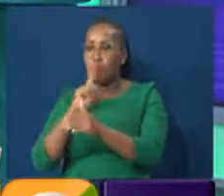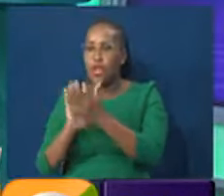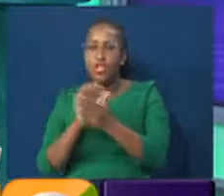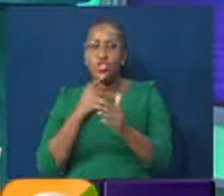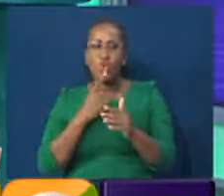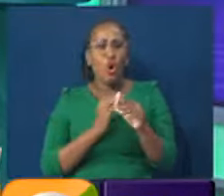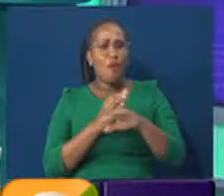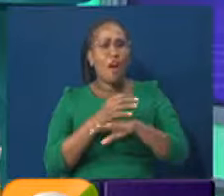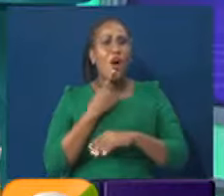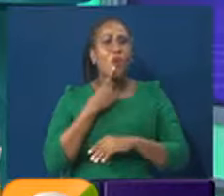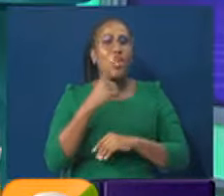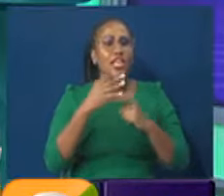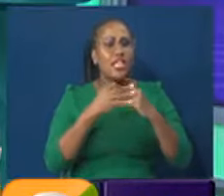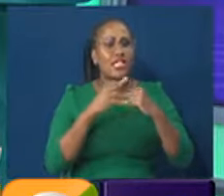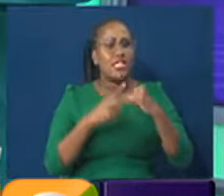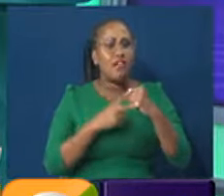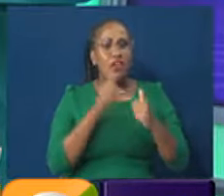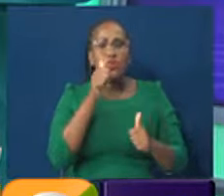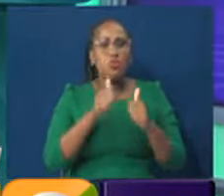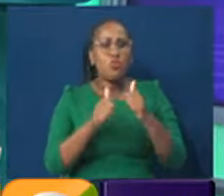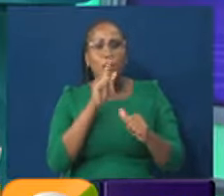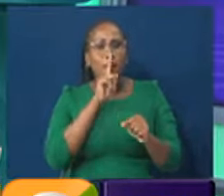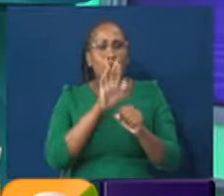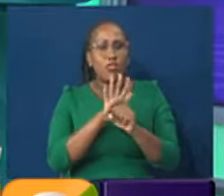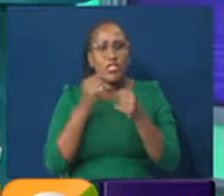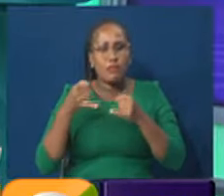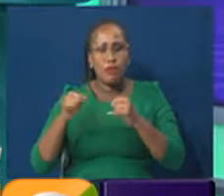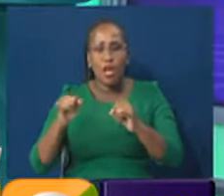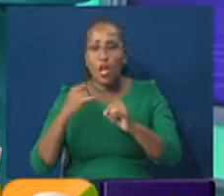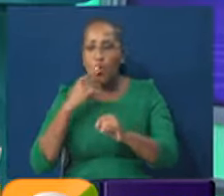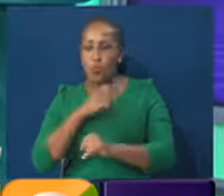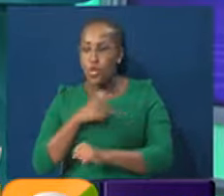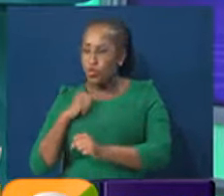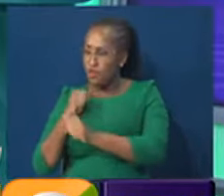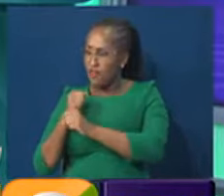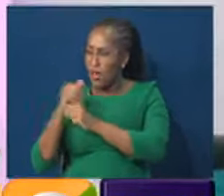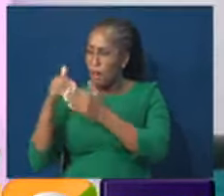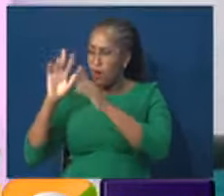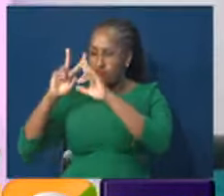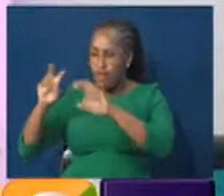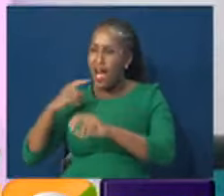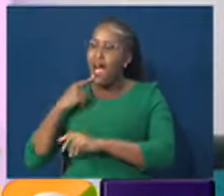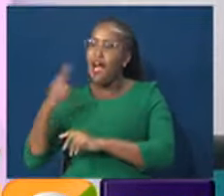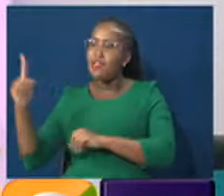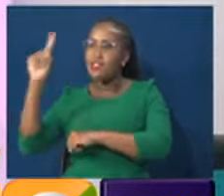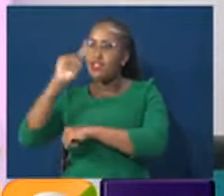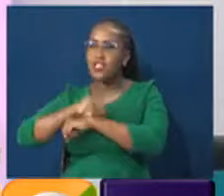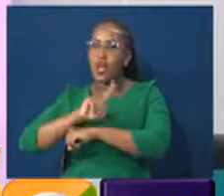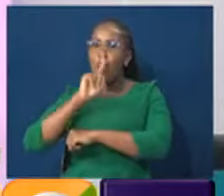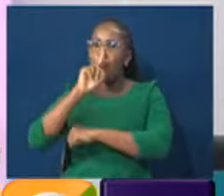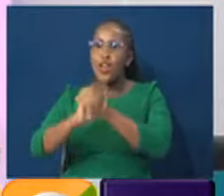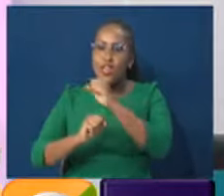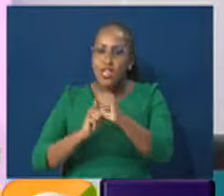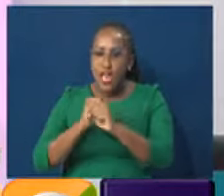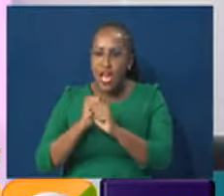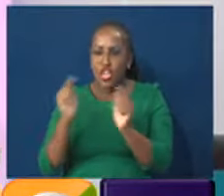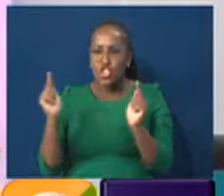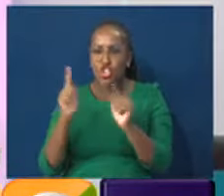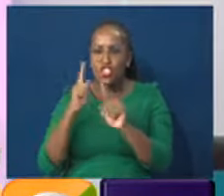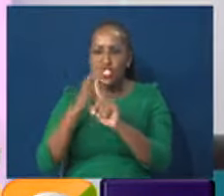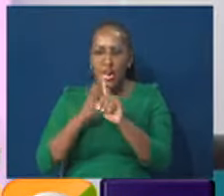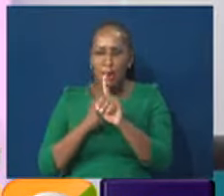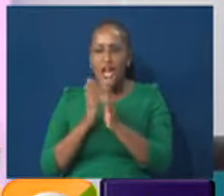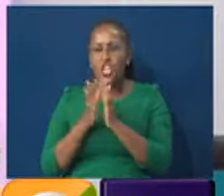187, how many have been fulfilled so far? So we went a step further, first 100 days, 1 year, short term and long term.